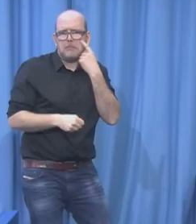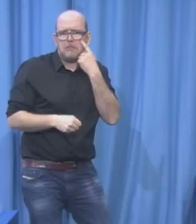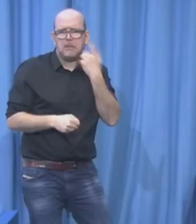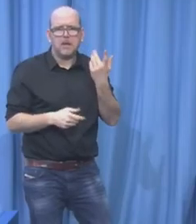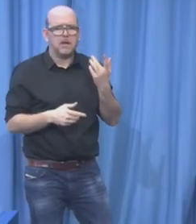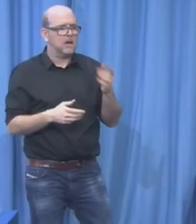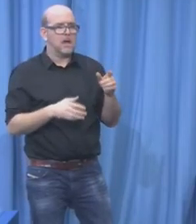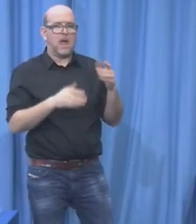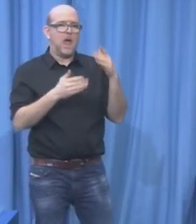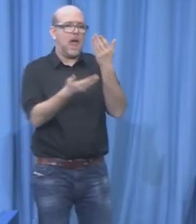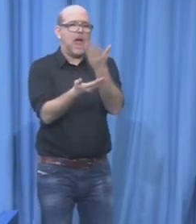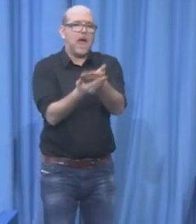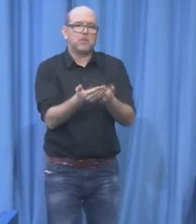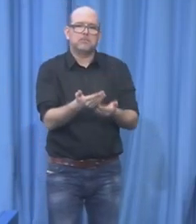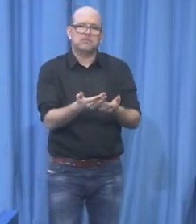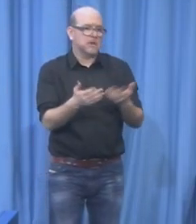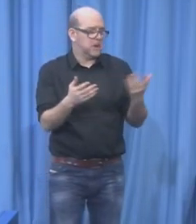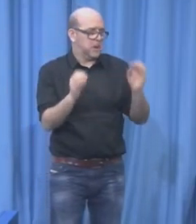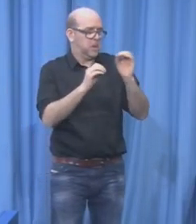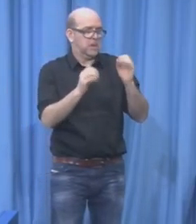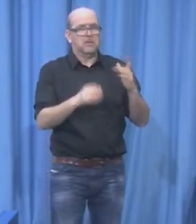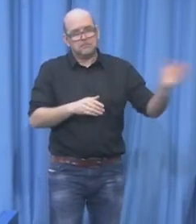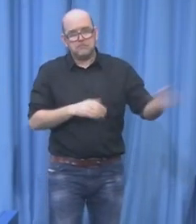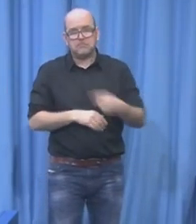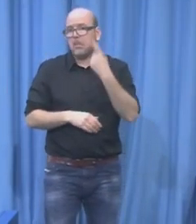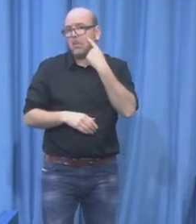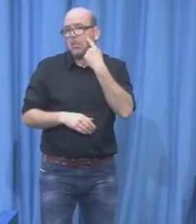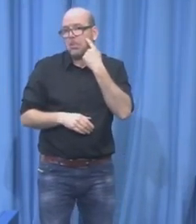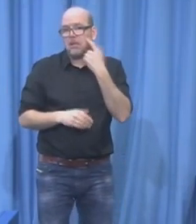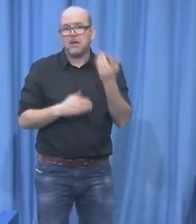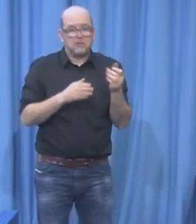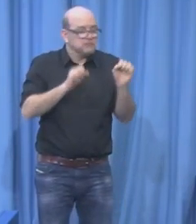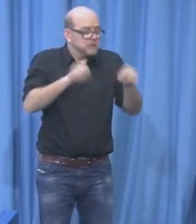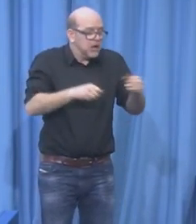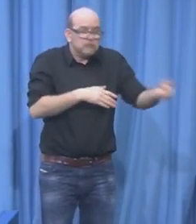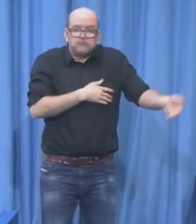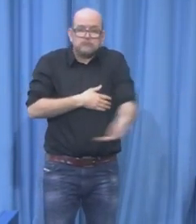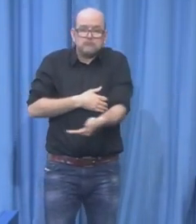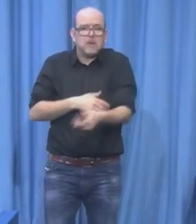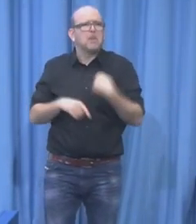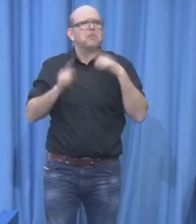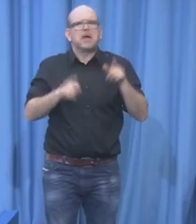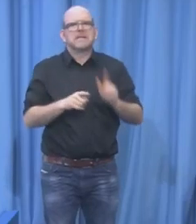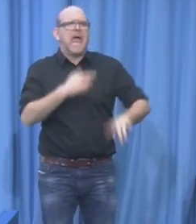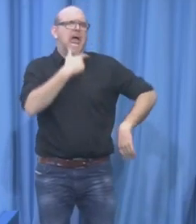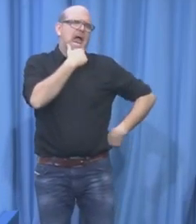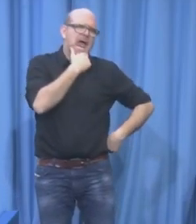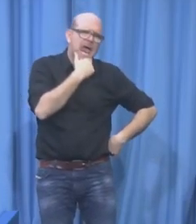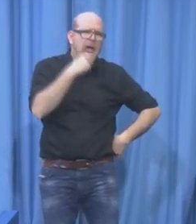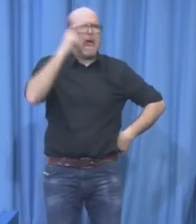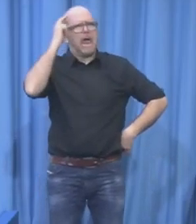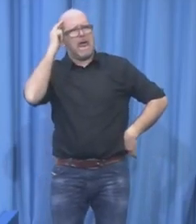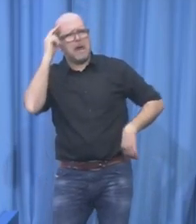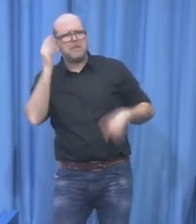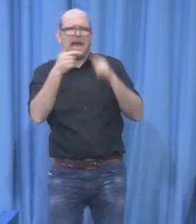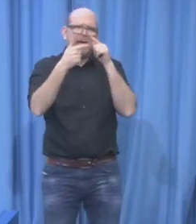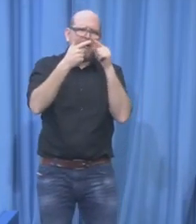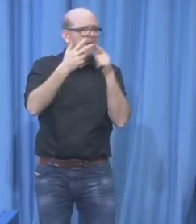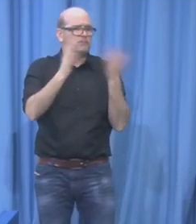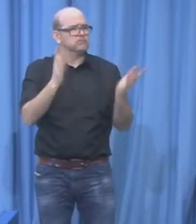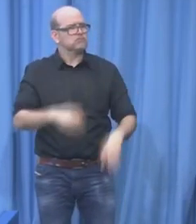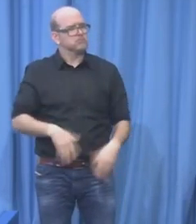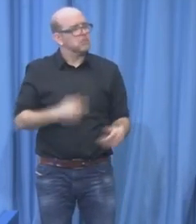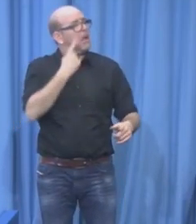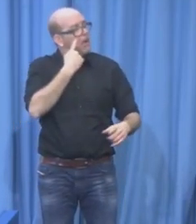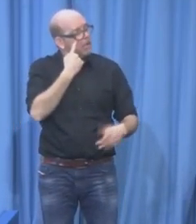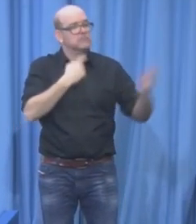management. This was very much a local thing. It wasn't that the hospital got permission nationally. The hospitals in Ireland are run by a